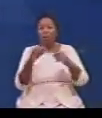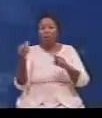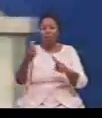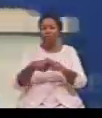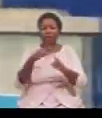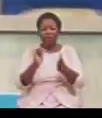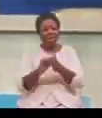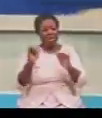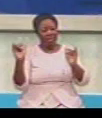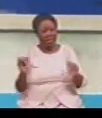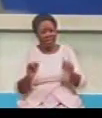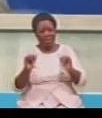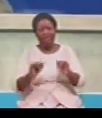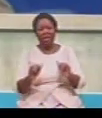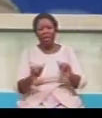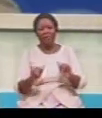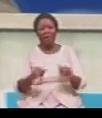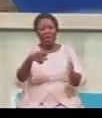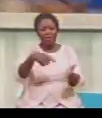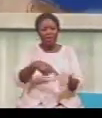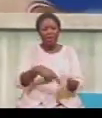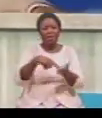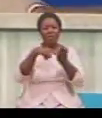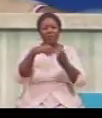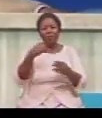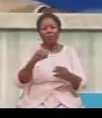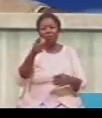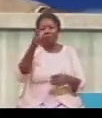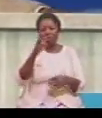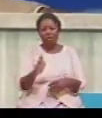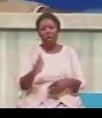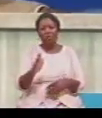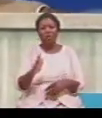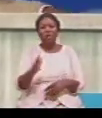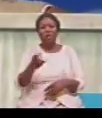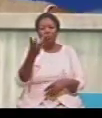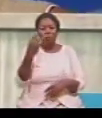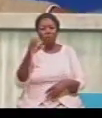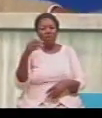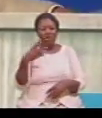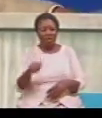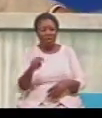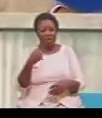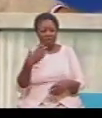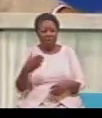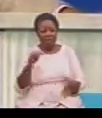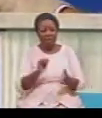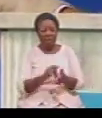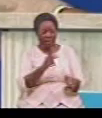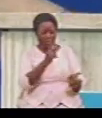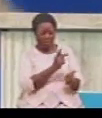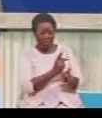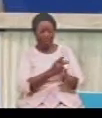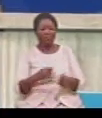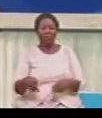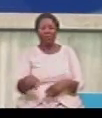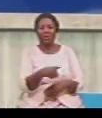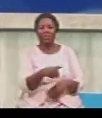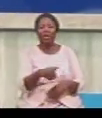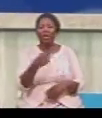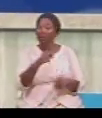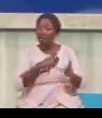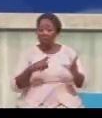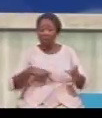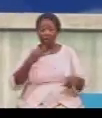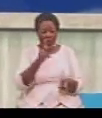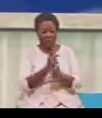that same representative of God was the thing that preserved them. The Lord